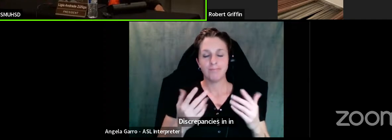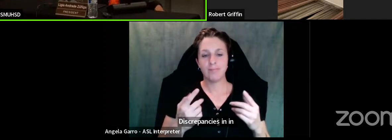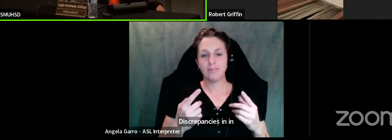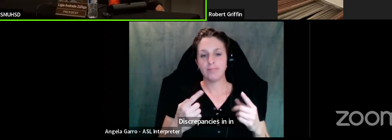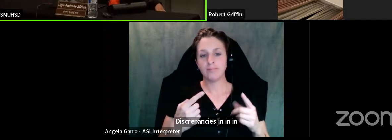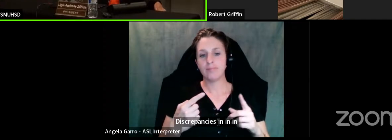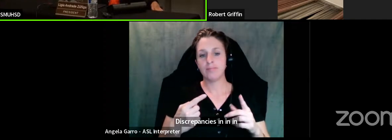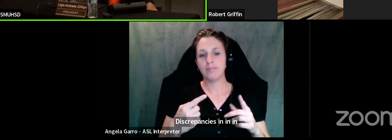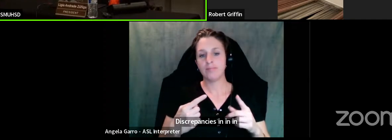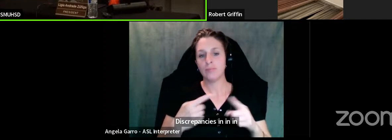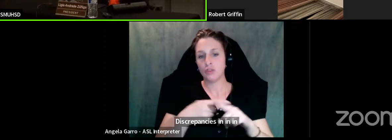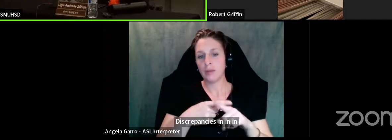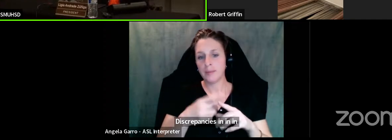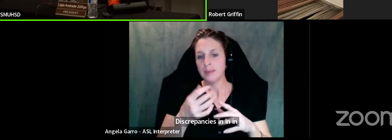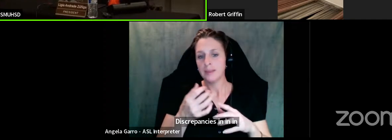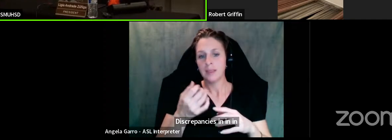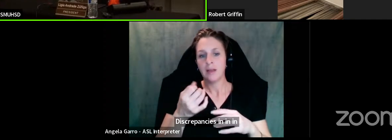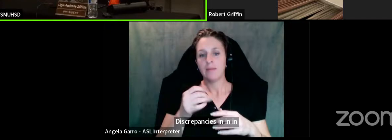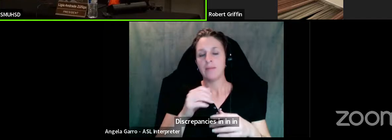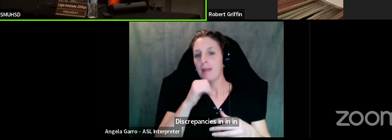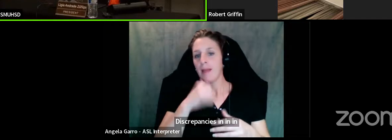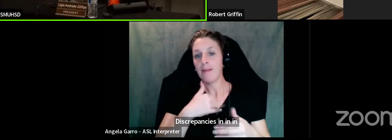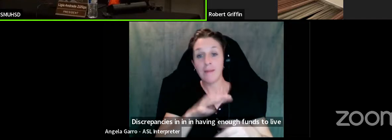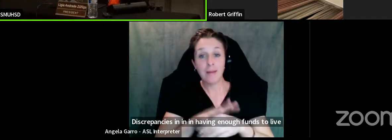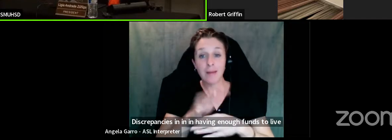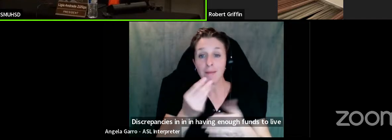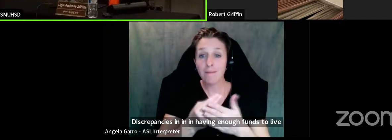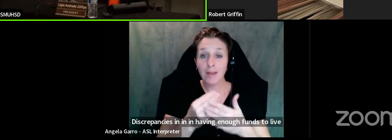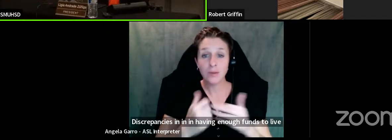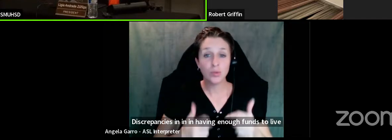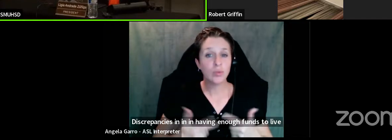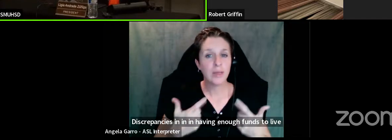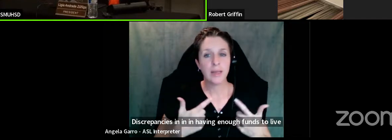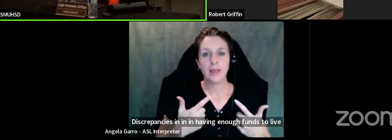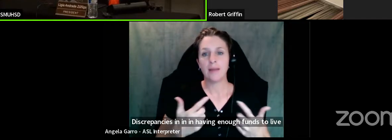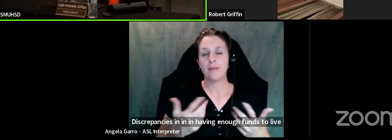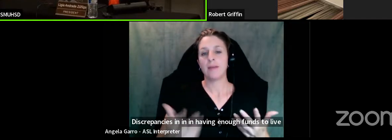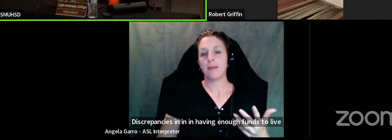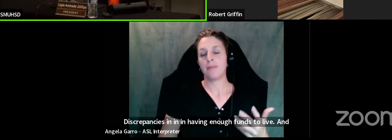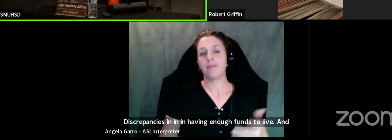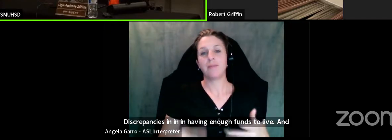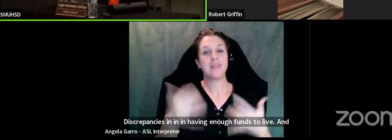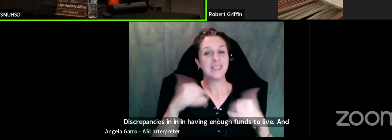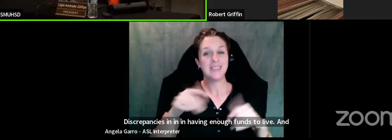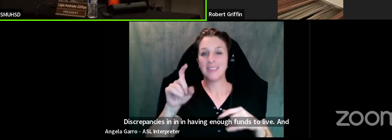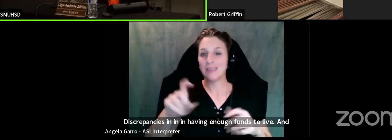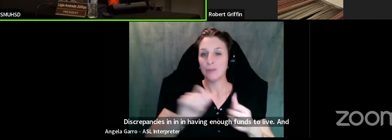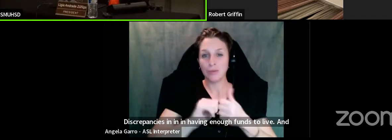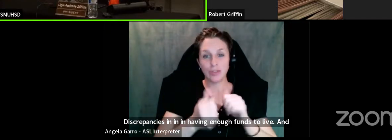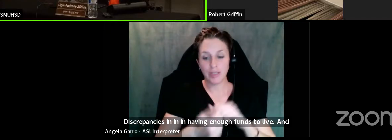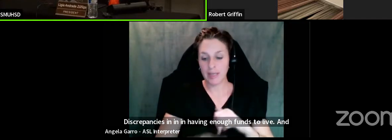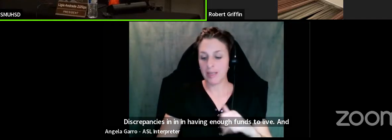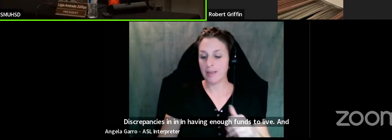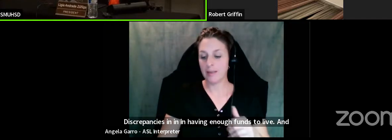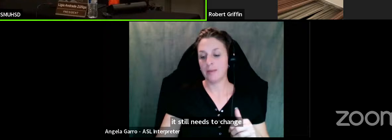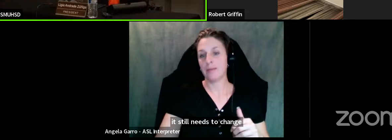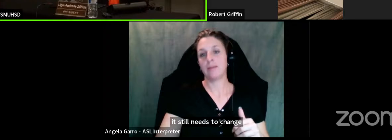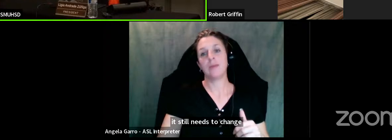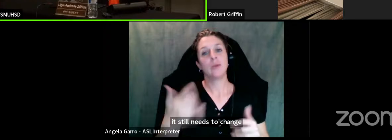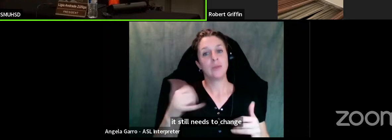having enough funds to live. And it still needs to change. We still have a long way to